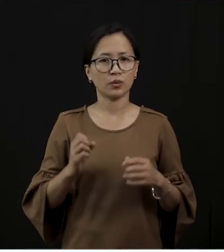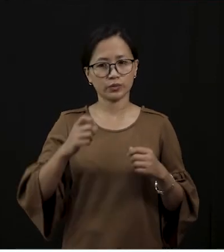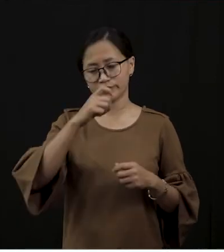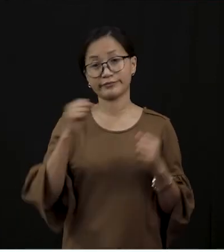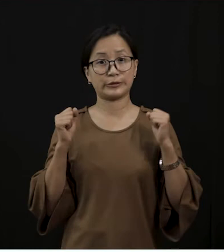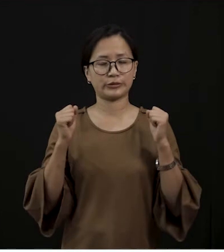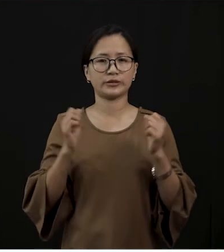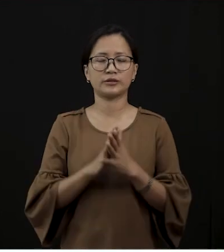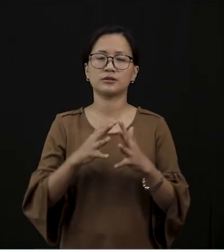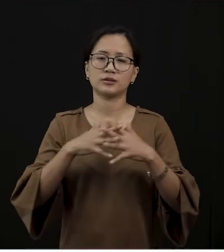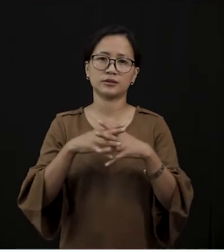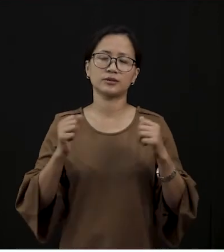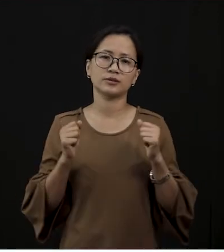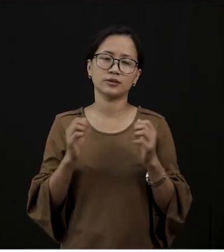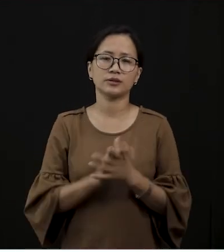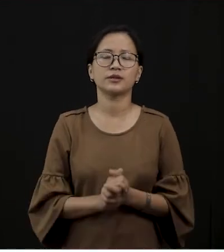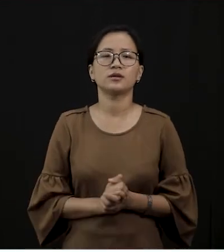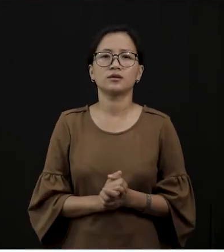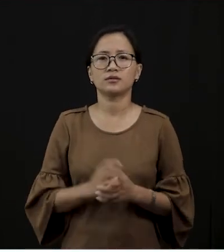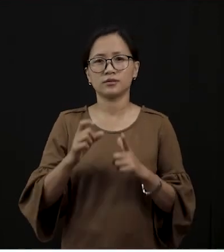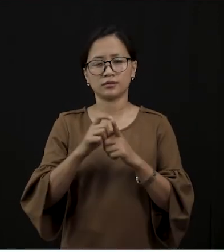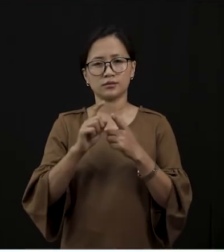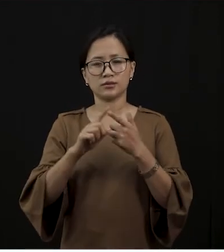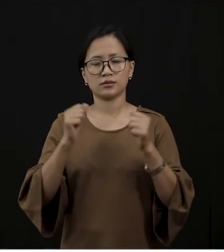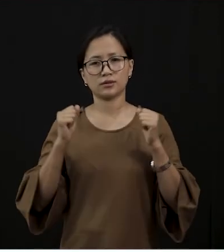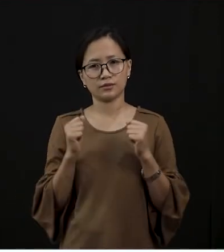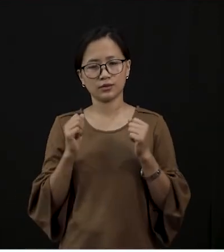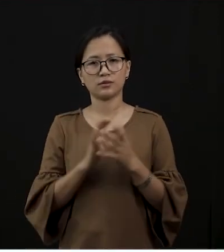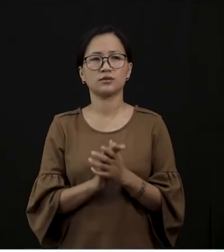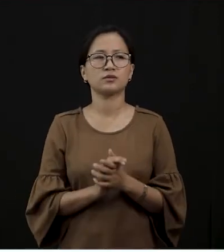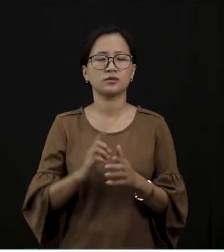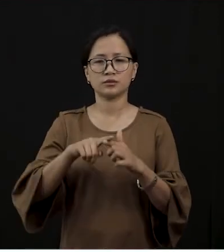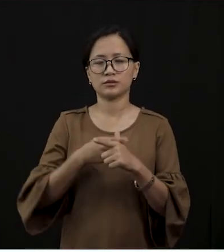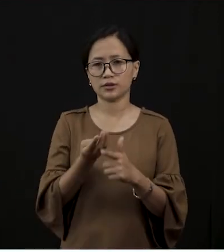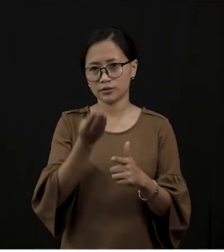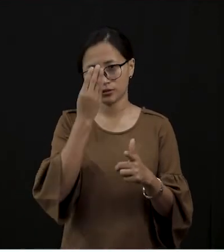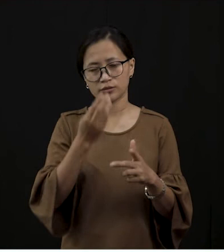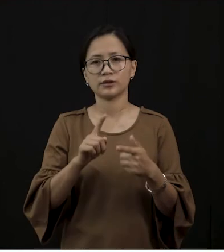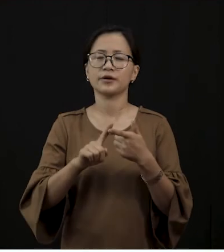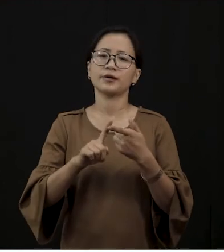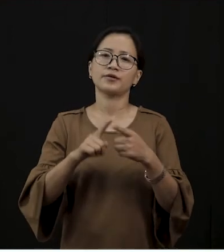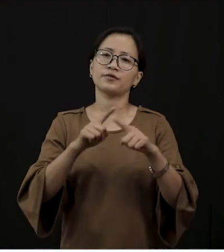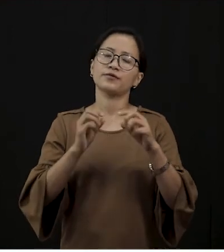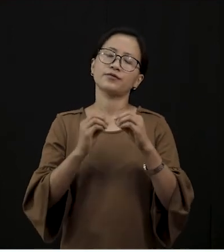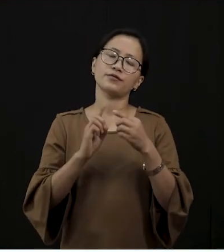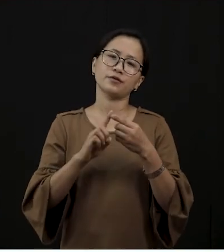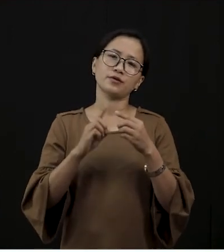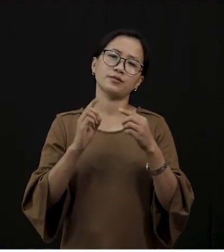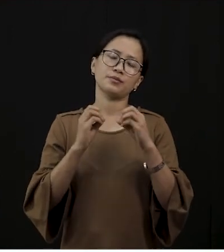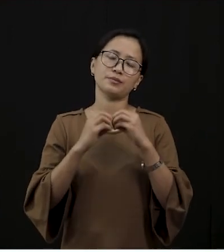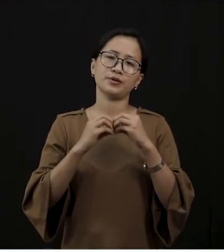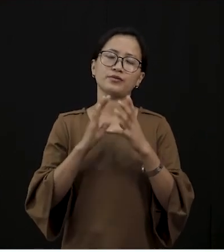is winter season. The month of December, January and February is winter season. The month